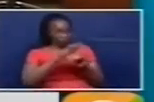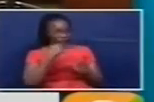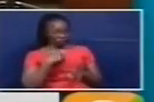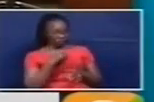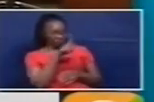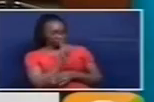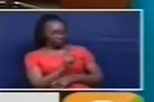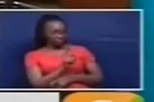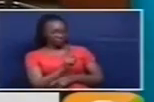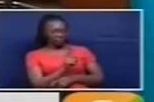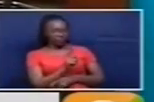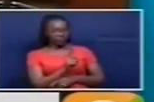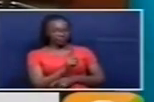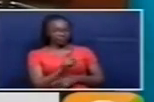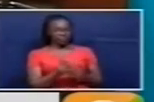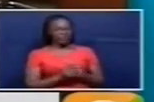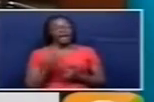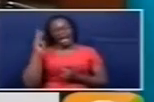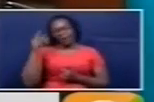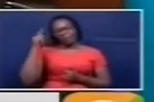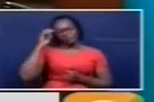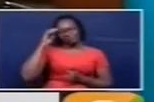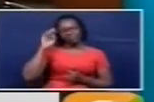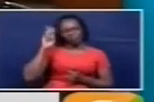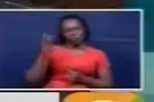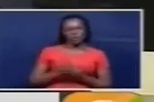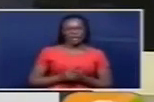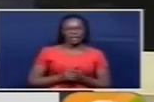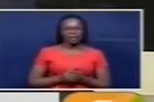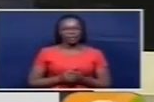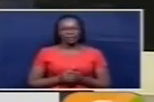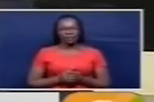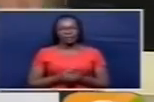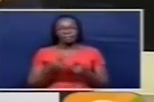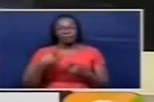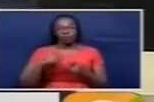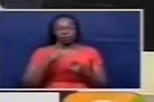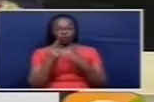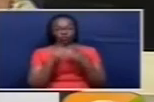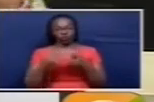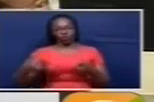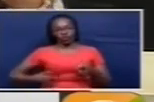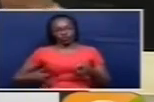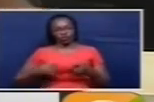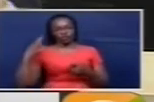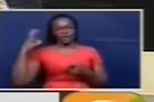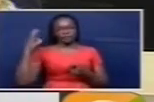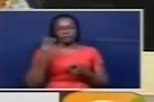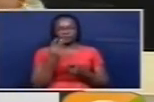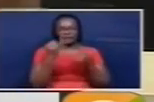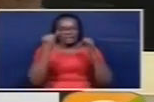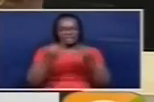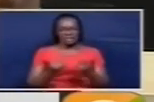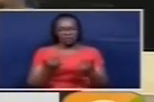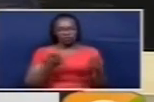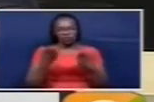As you go to state, that's as you a story, but we'll take that offline. We'll take that offline. We've been talking to the very youthful aspirants. We're seeing a new wave where a